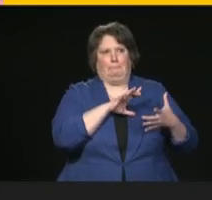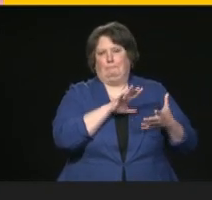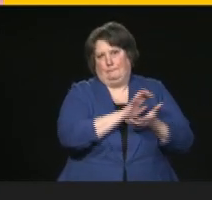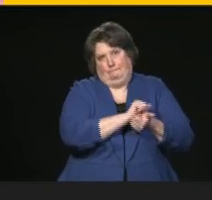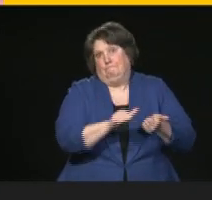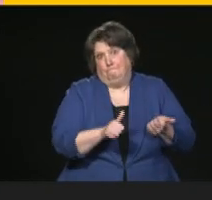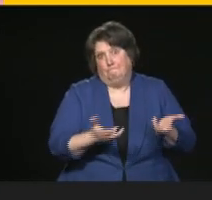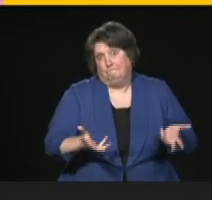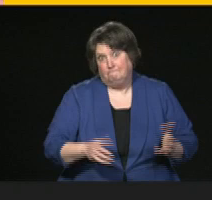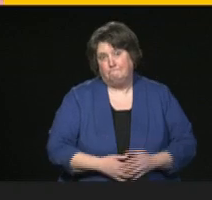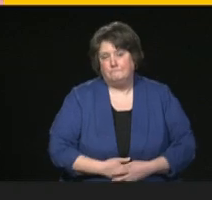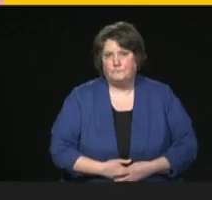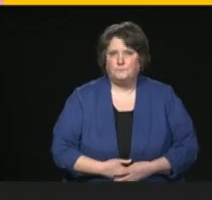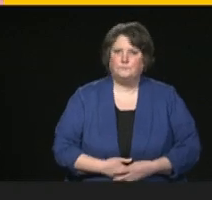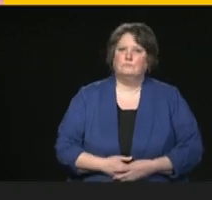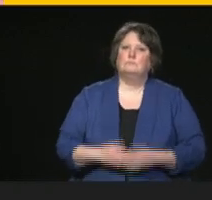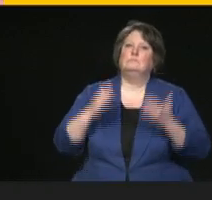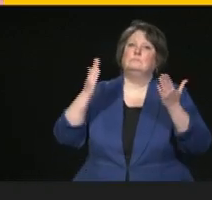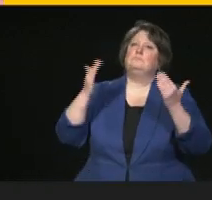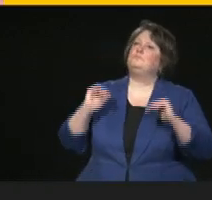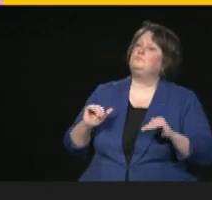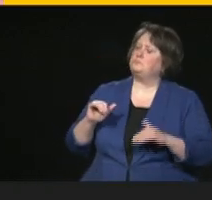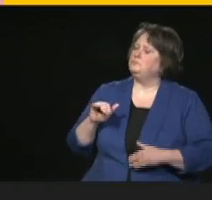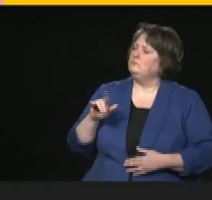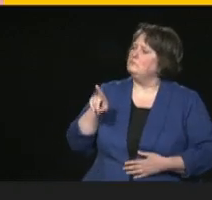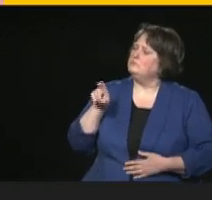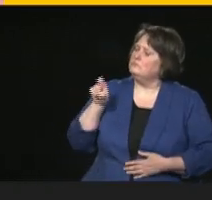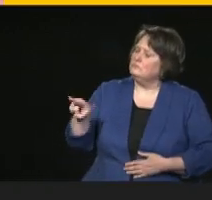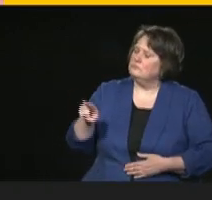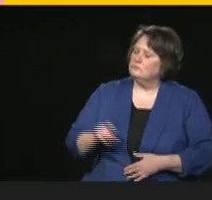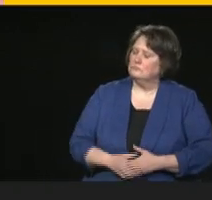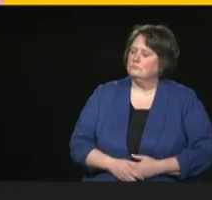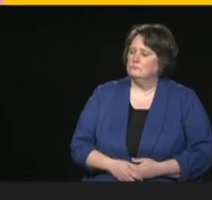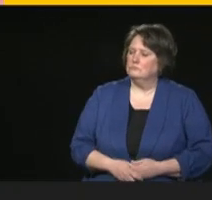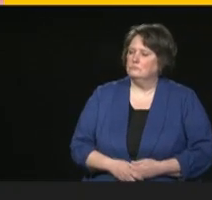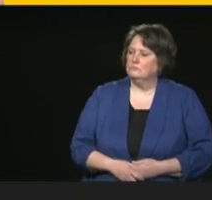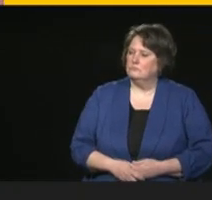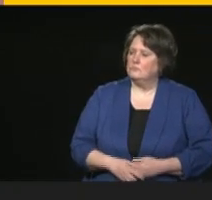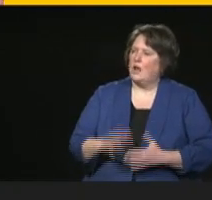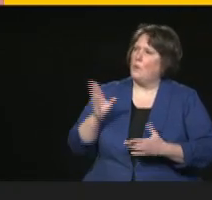My second question is for Dr. New. I would like to know,